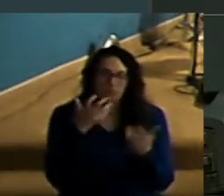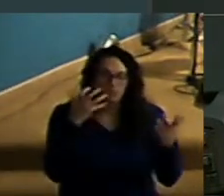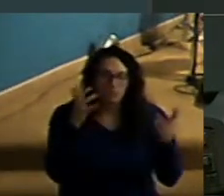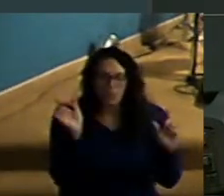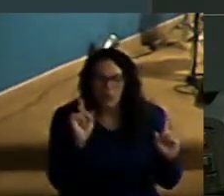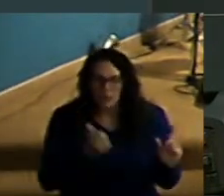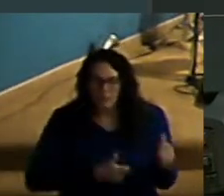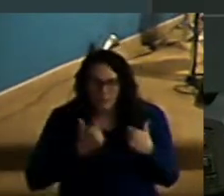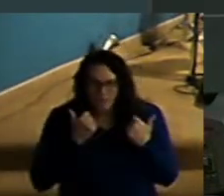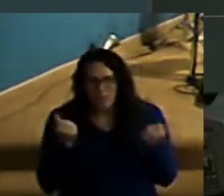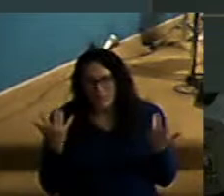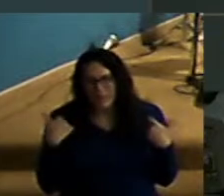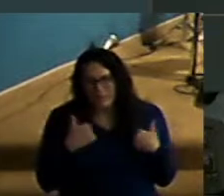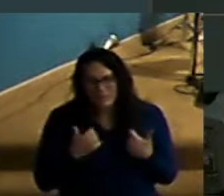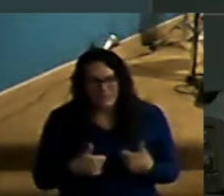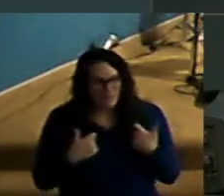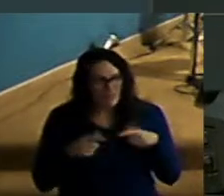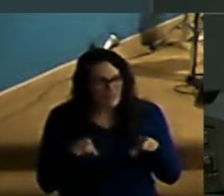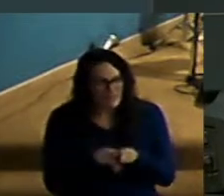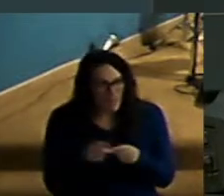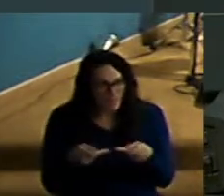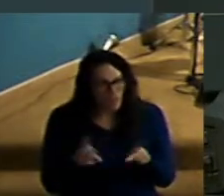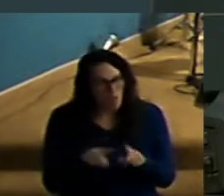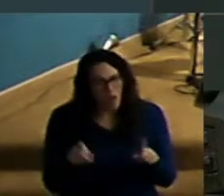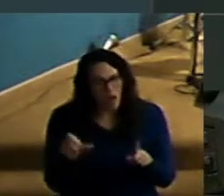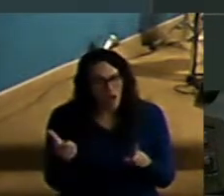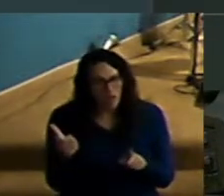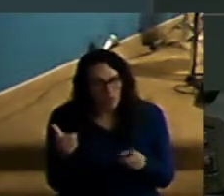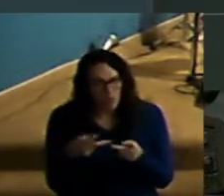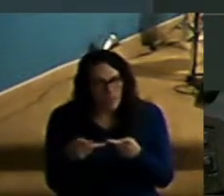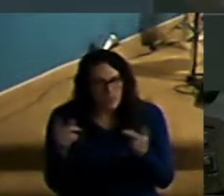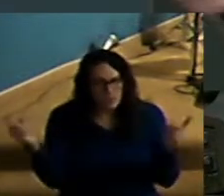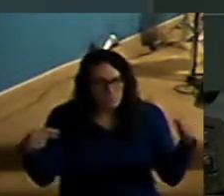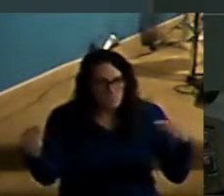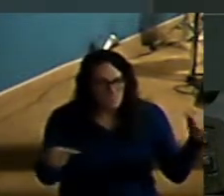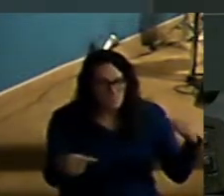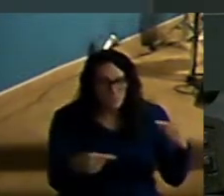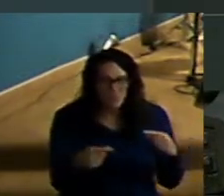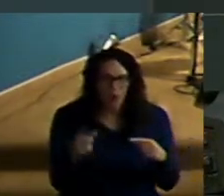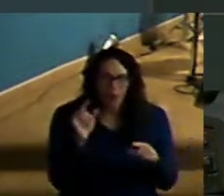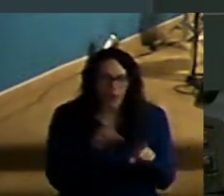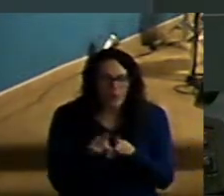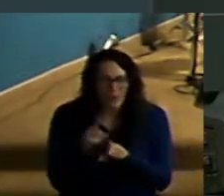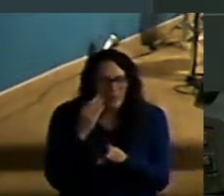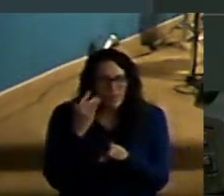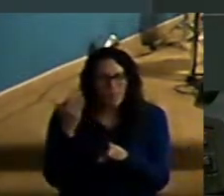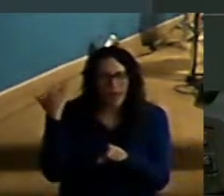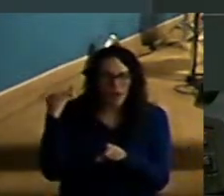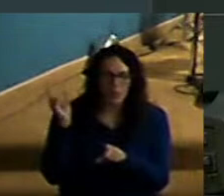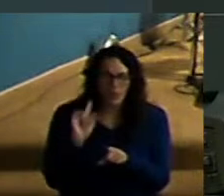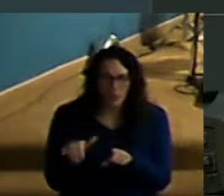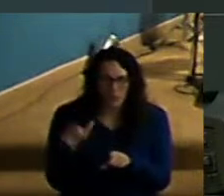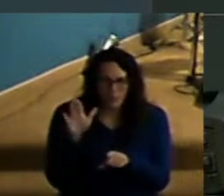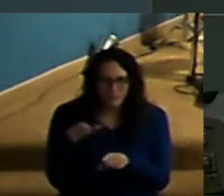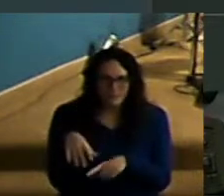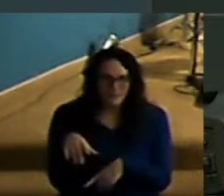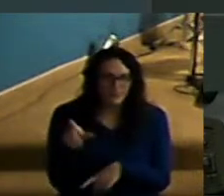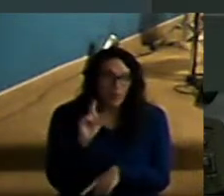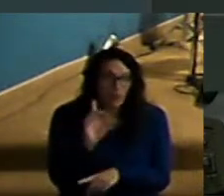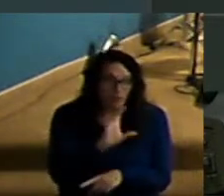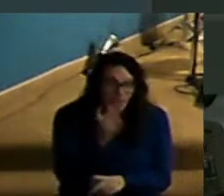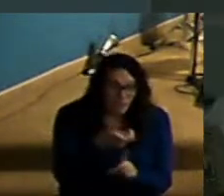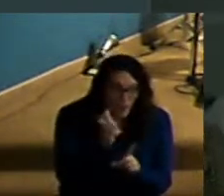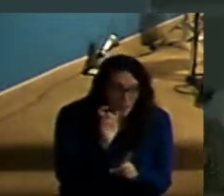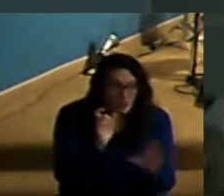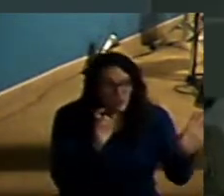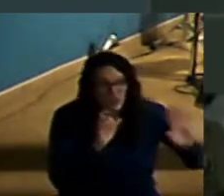you live. I know a lot of us live in the same place, but I know there's some other places represented. And also think back to where you grew up. So let's just shout them out. Where are you from?